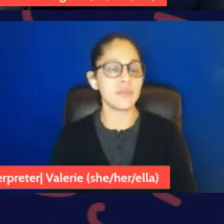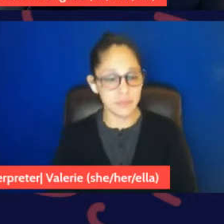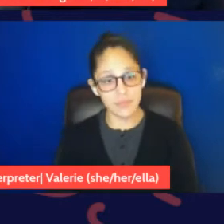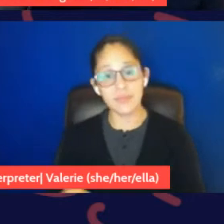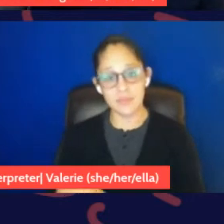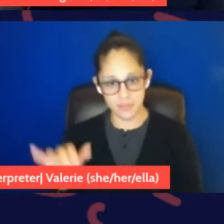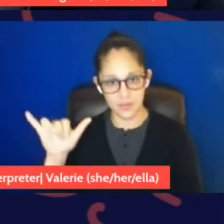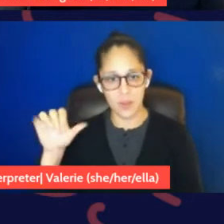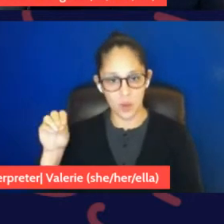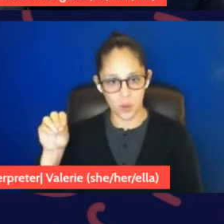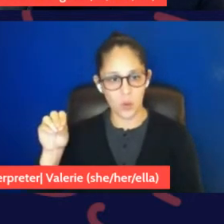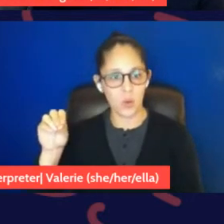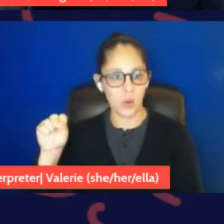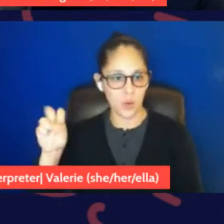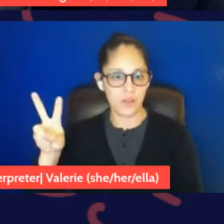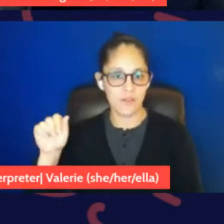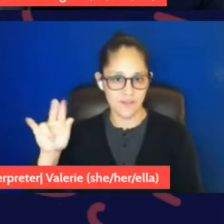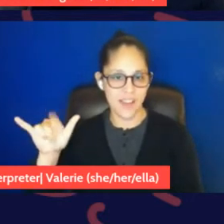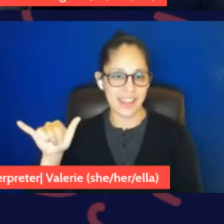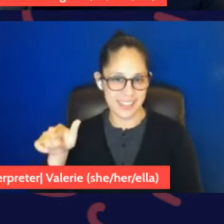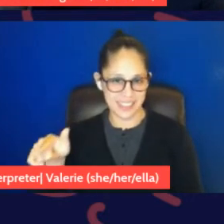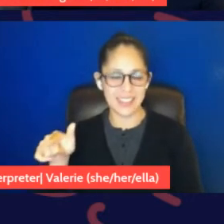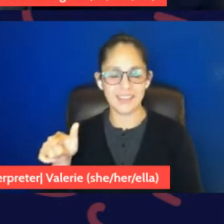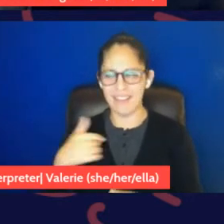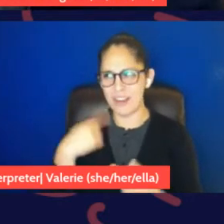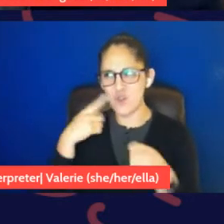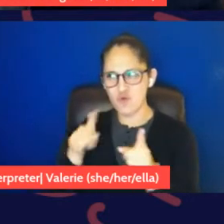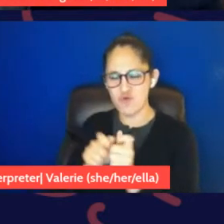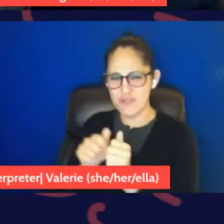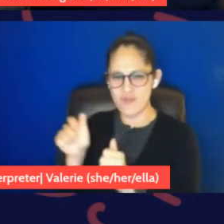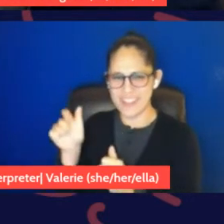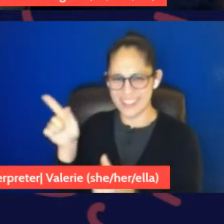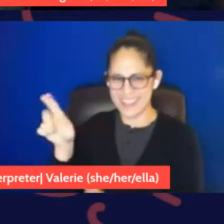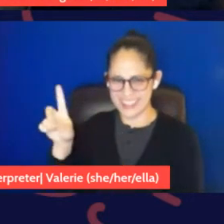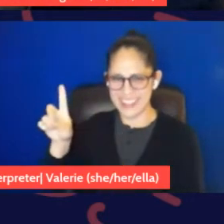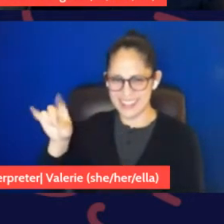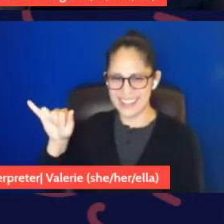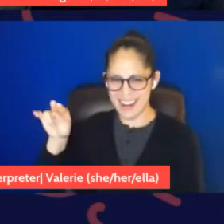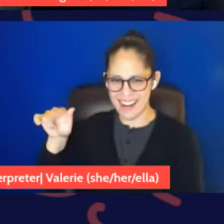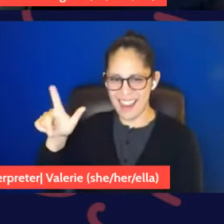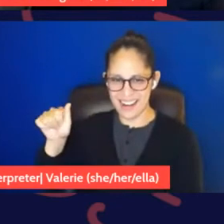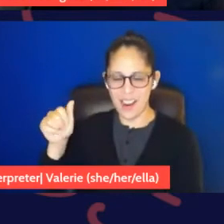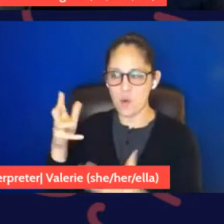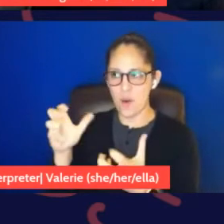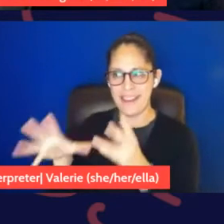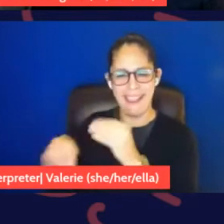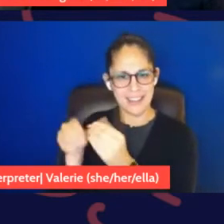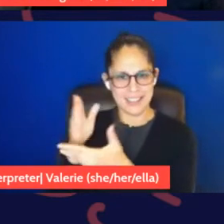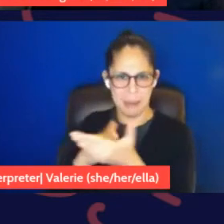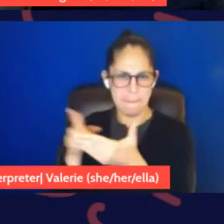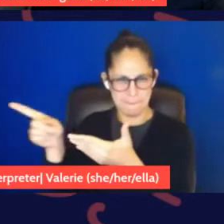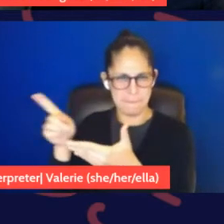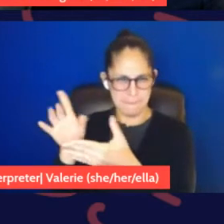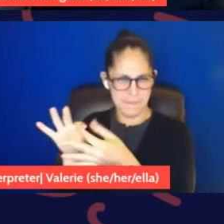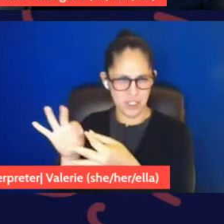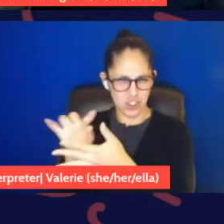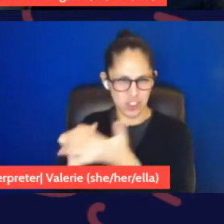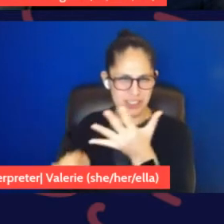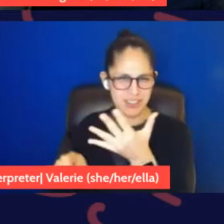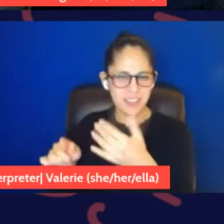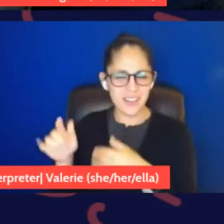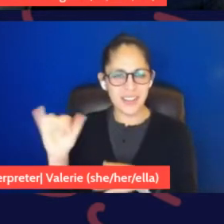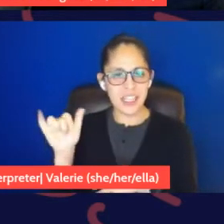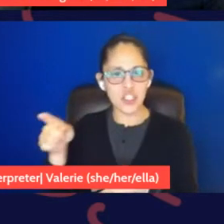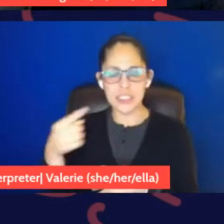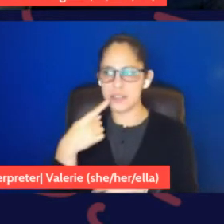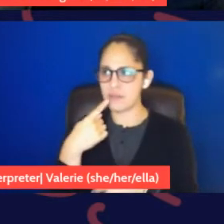I think, well, I agree with Diana, and I want to touch on in some points that she mentioned. It's like the